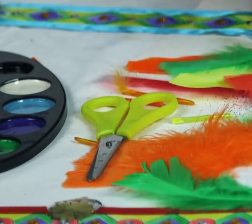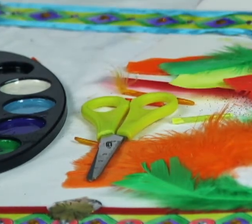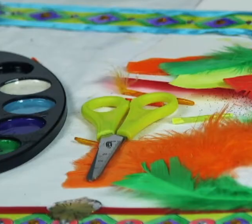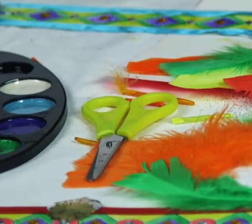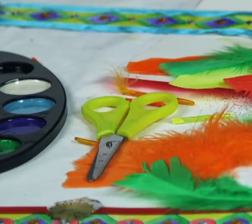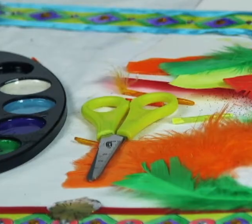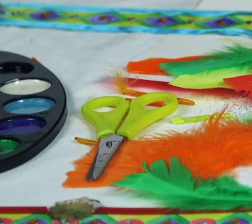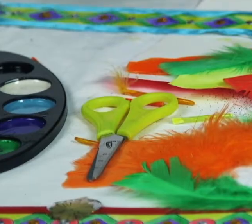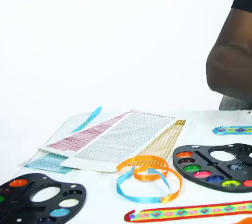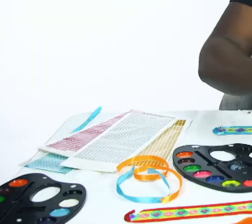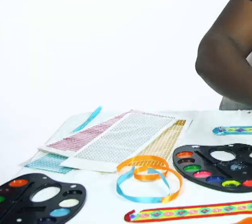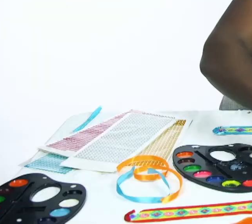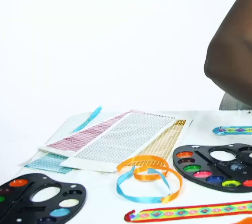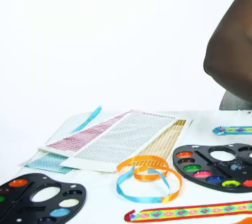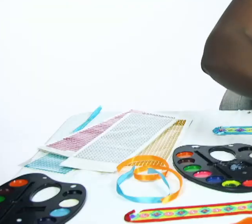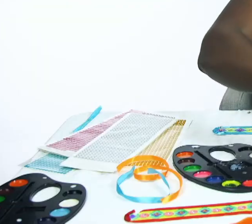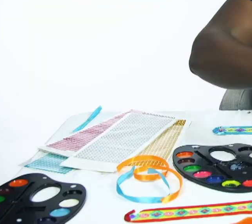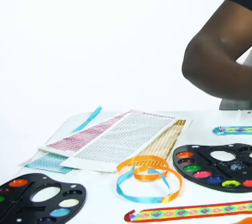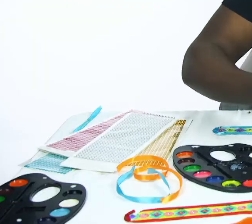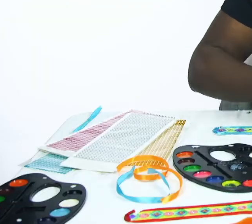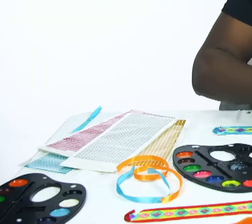You see how full it's getting?